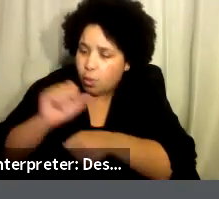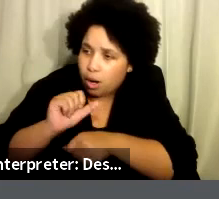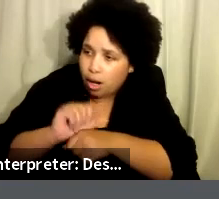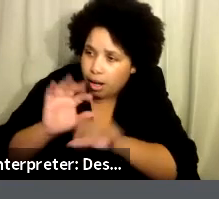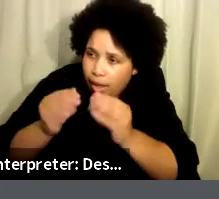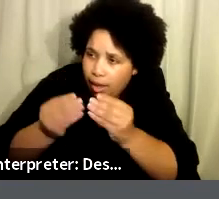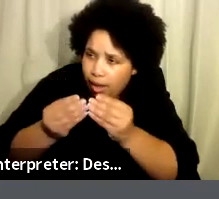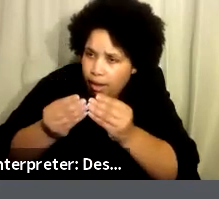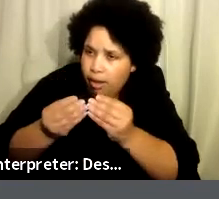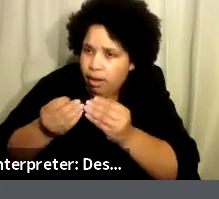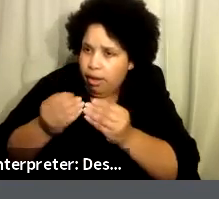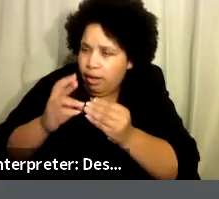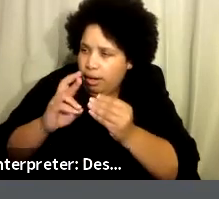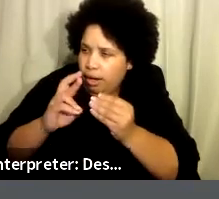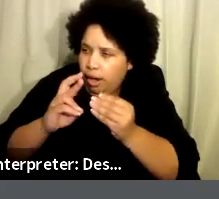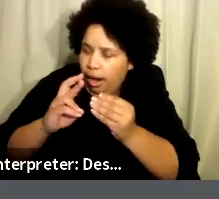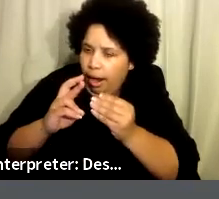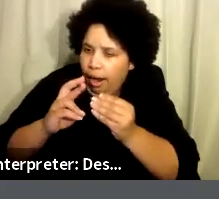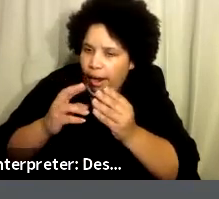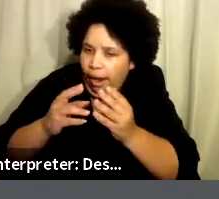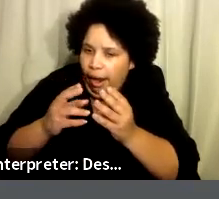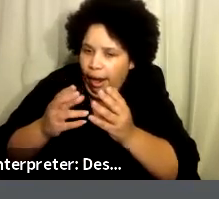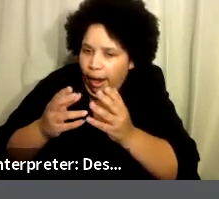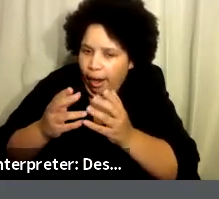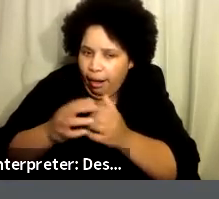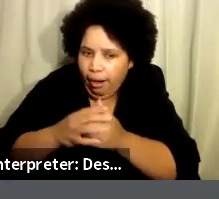or so yes.